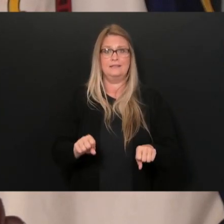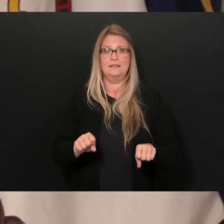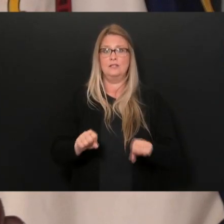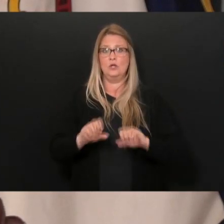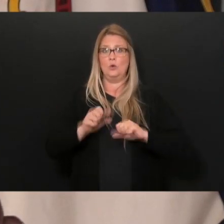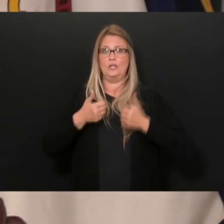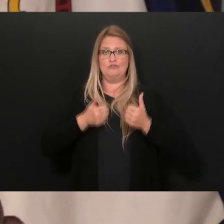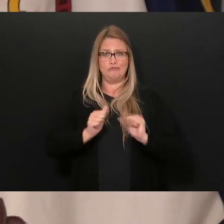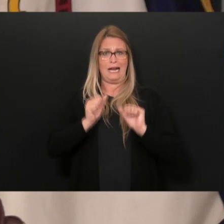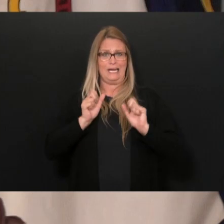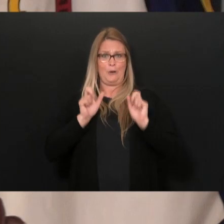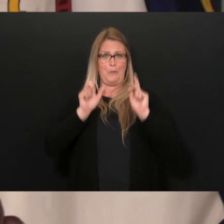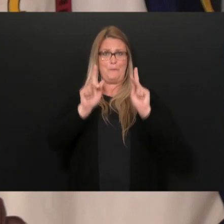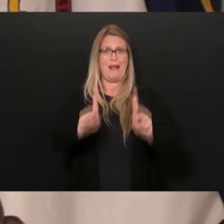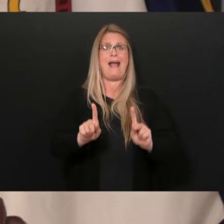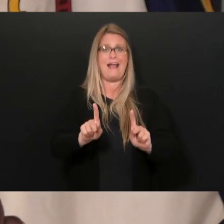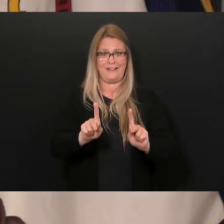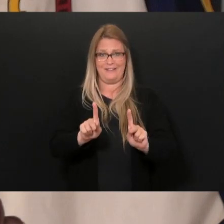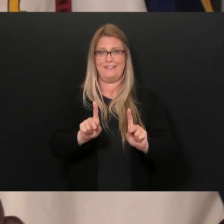back into a